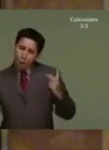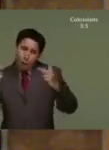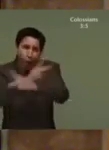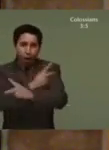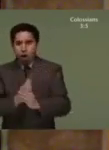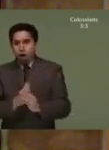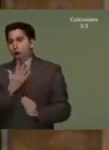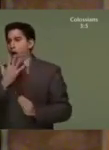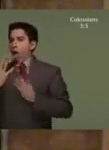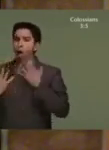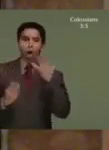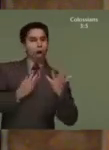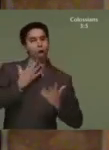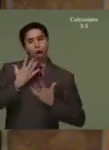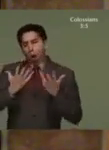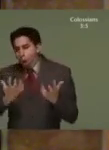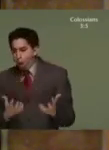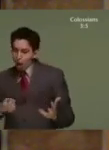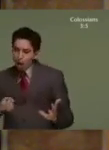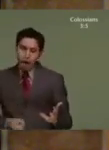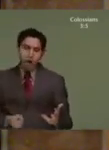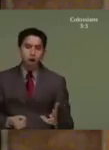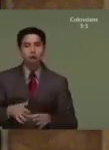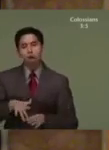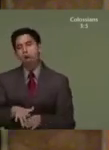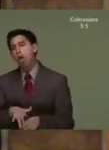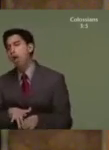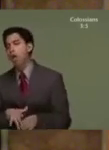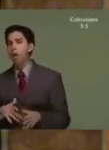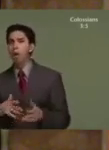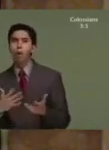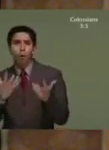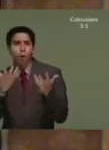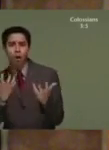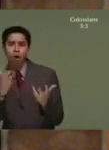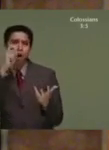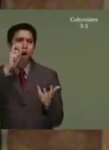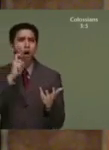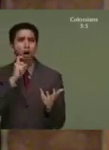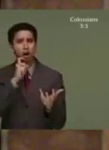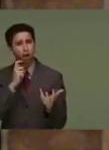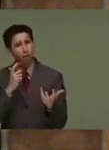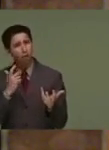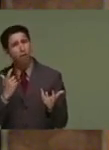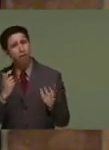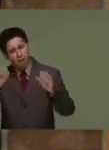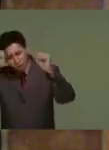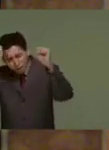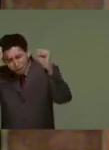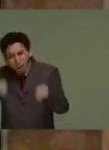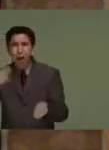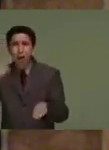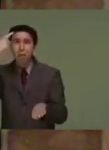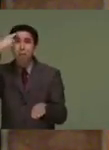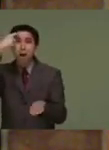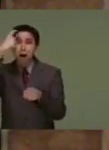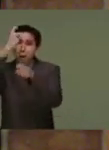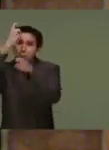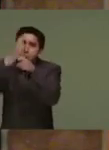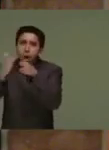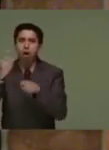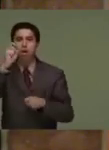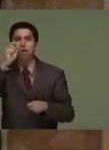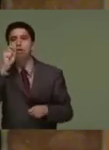pepper, 70% salt now. You know, and then the hair is thinning out, and nobody gives a rat's ass, you know, other